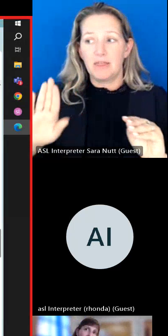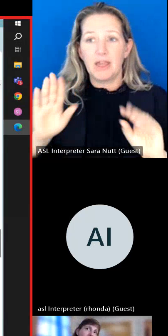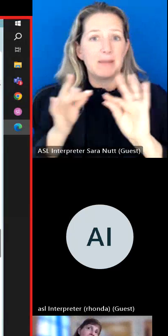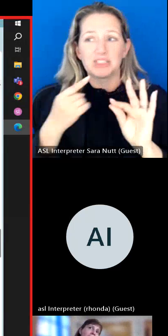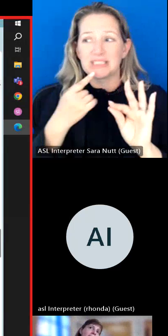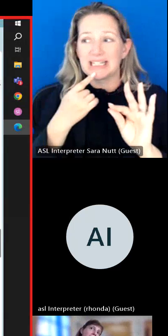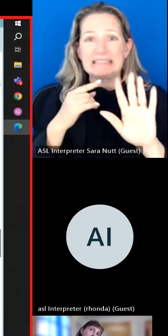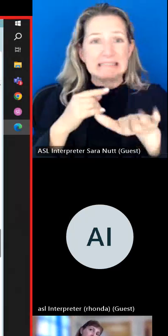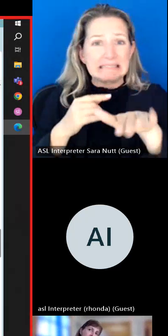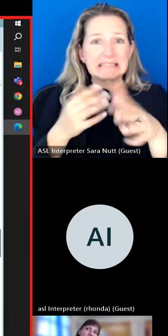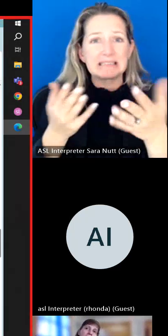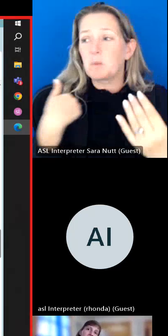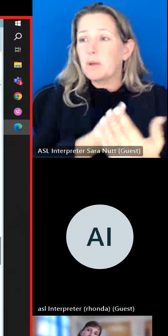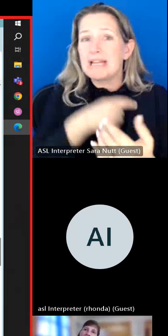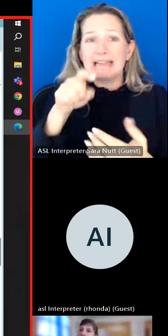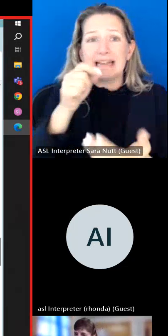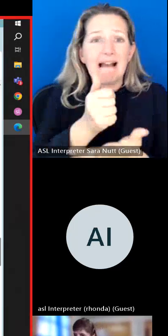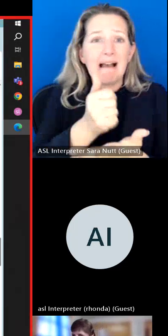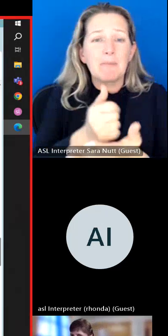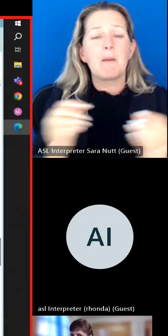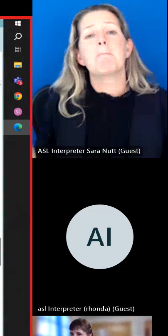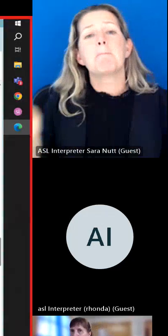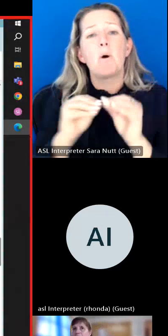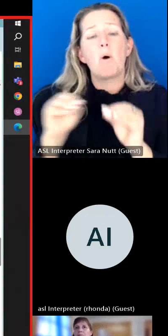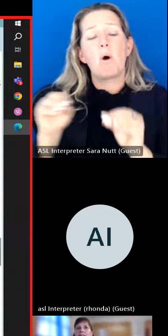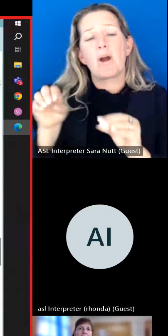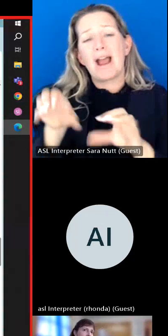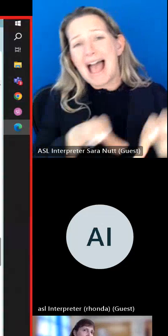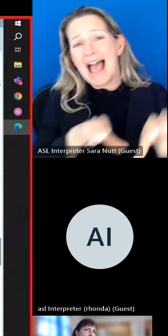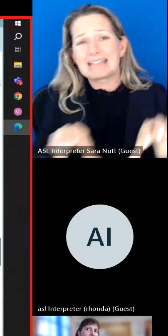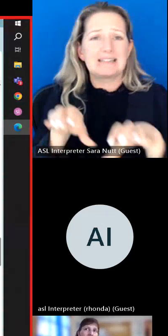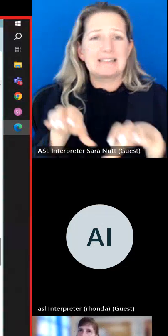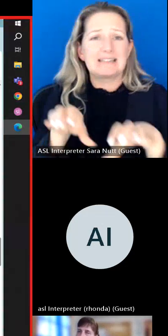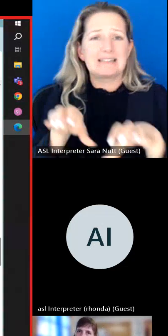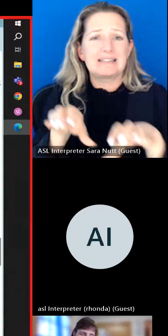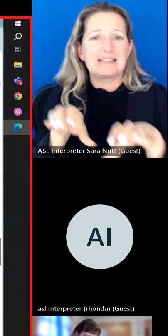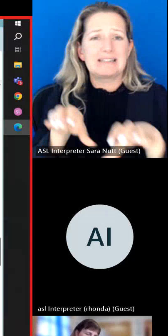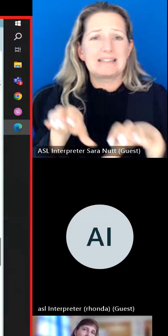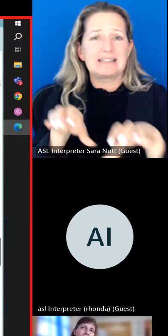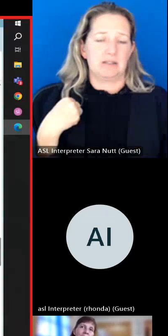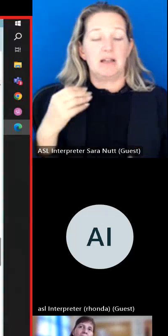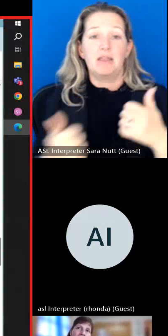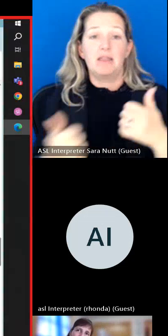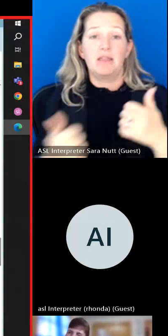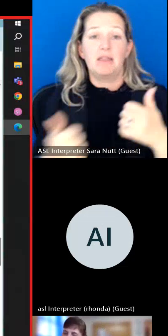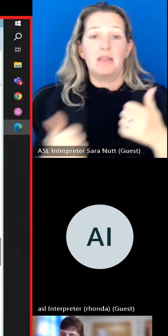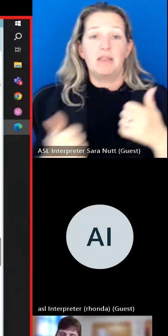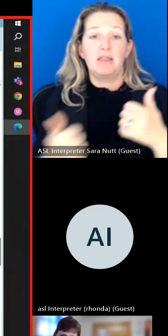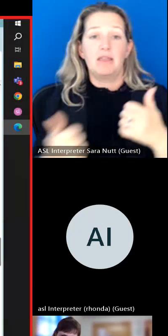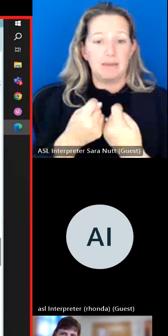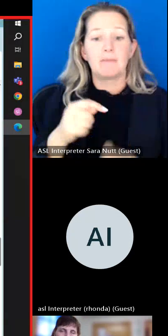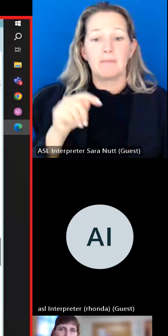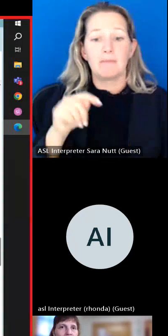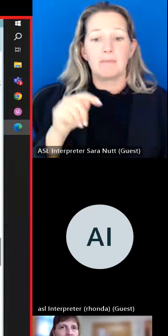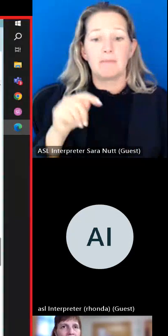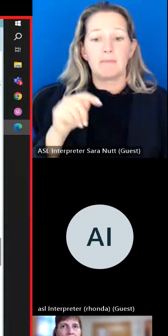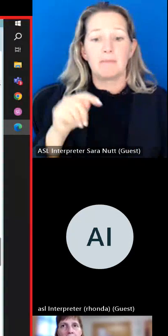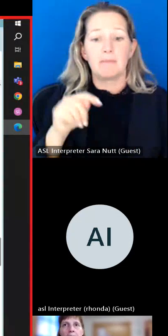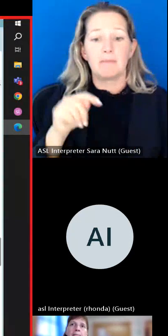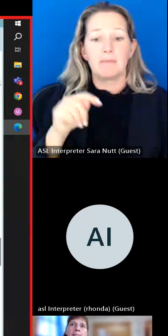members. And the head of the team, her name is Melissa Gonzalez. She's very kind and she's got a background